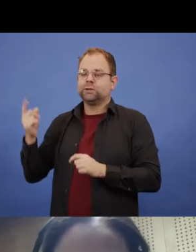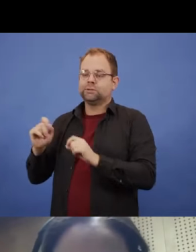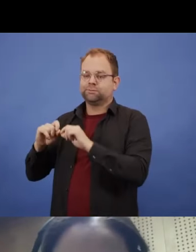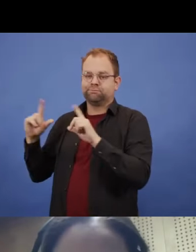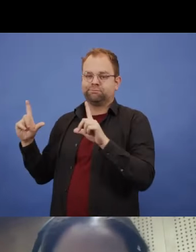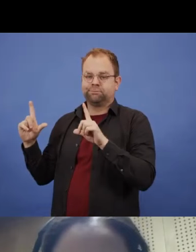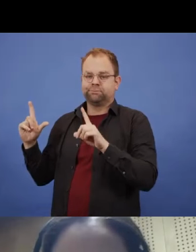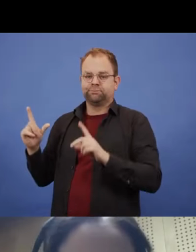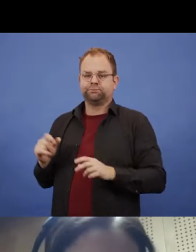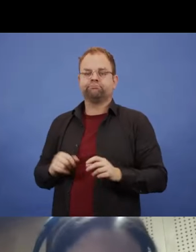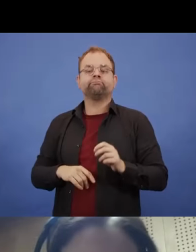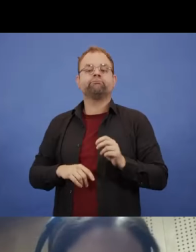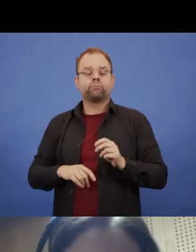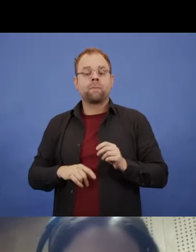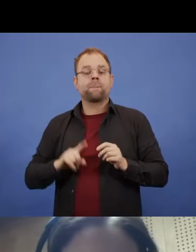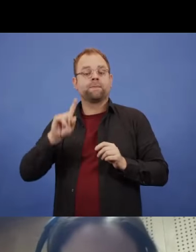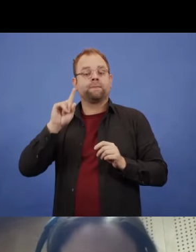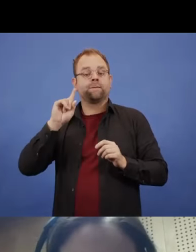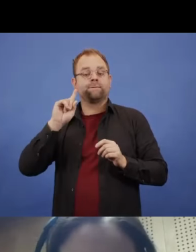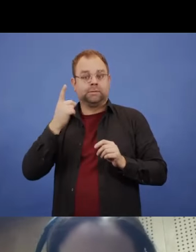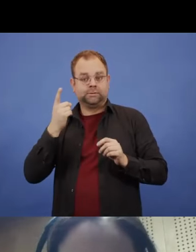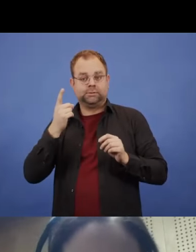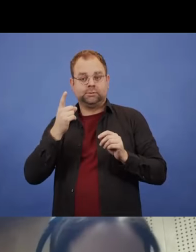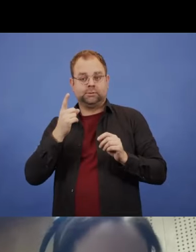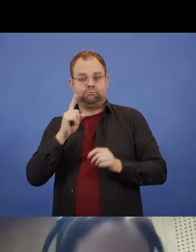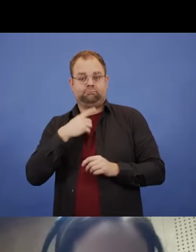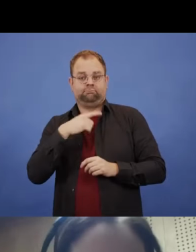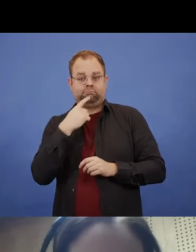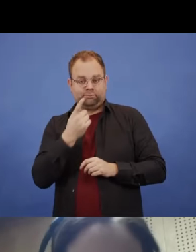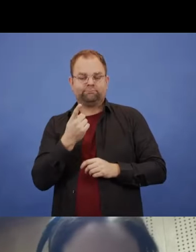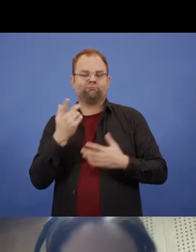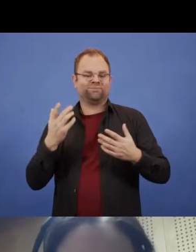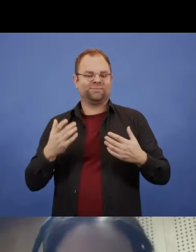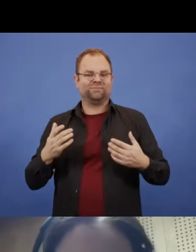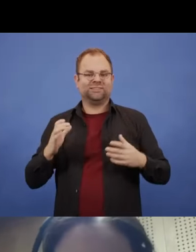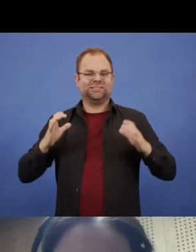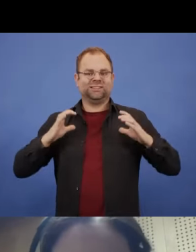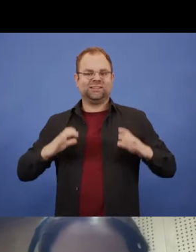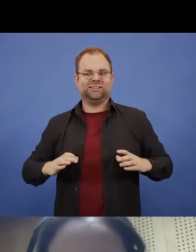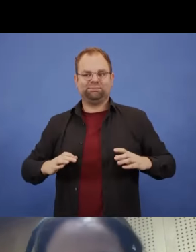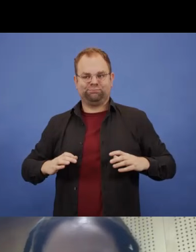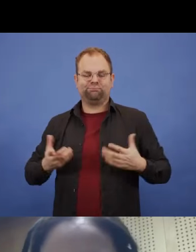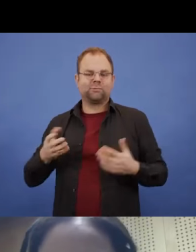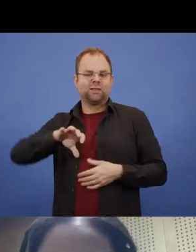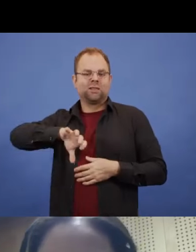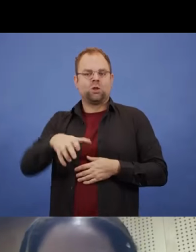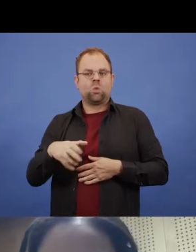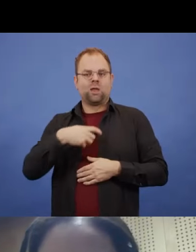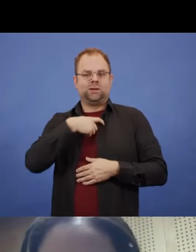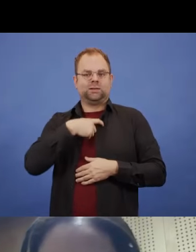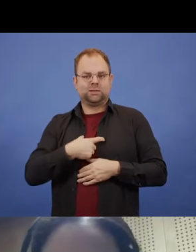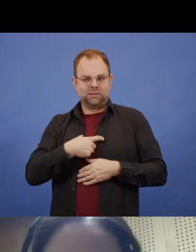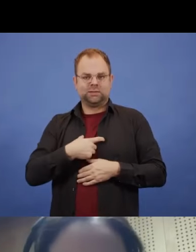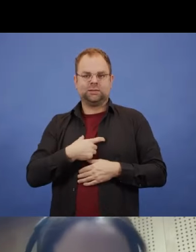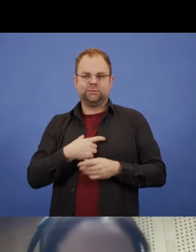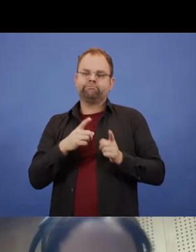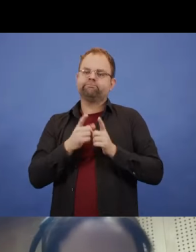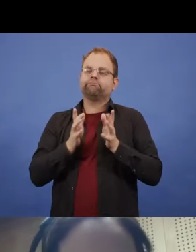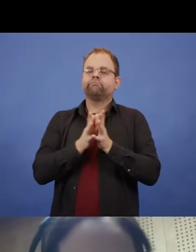law, these mean the same thing. So I will also be using the two terms interchangeably.